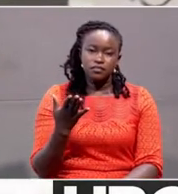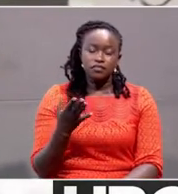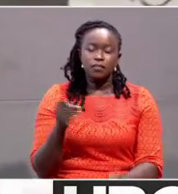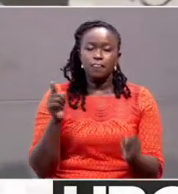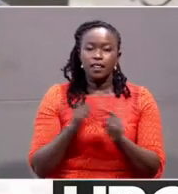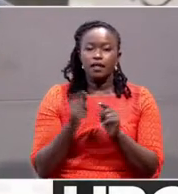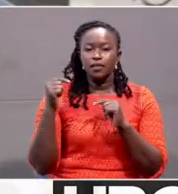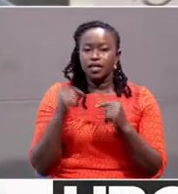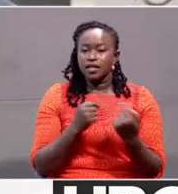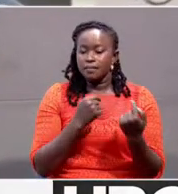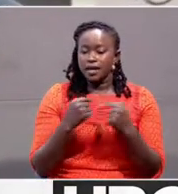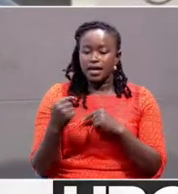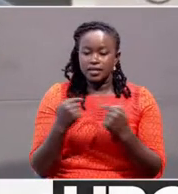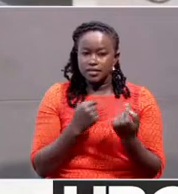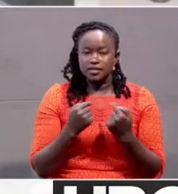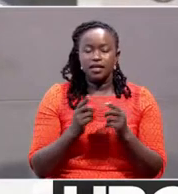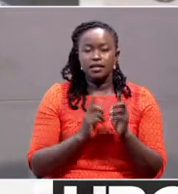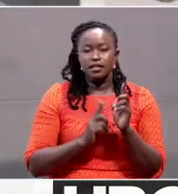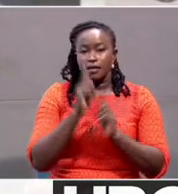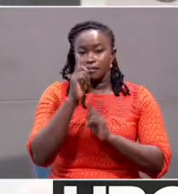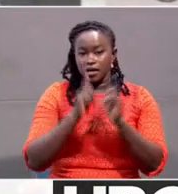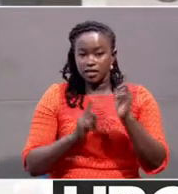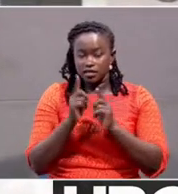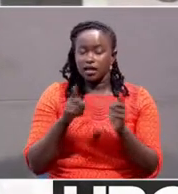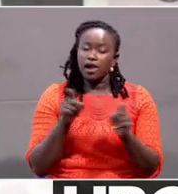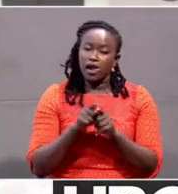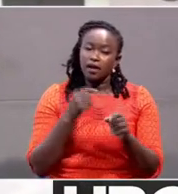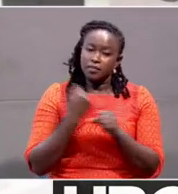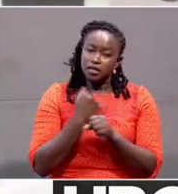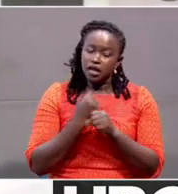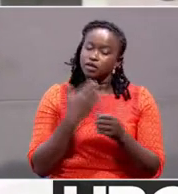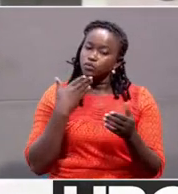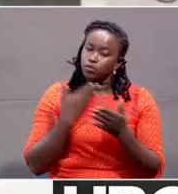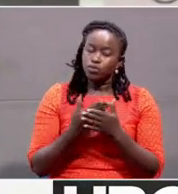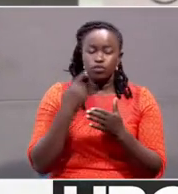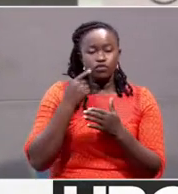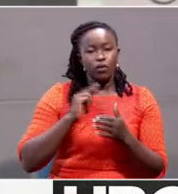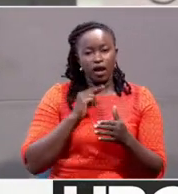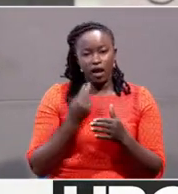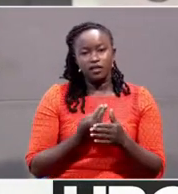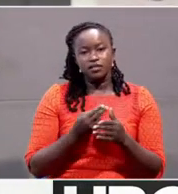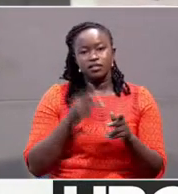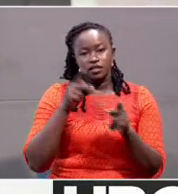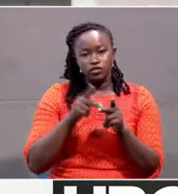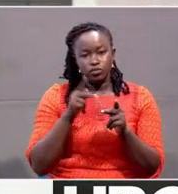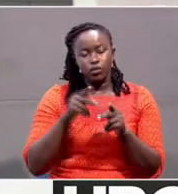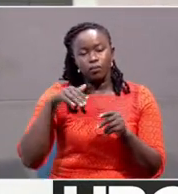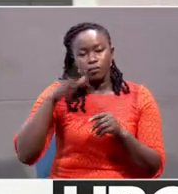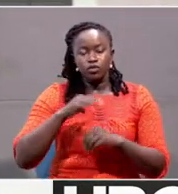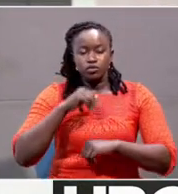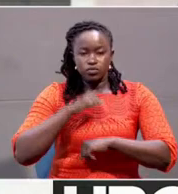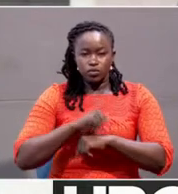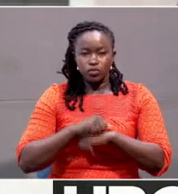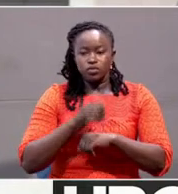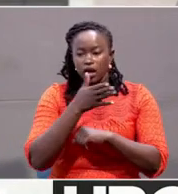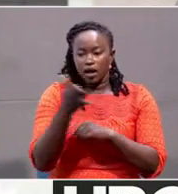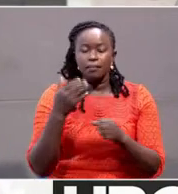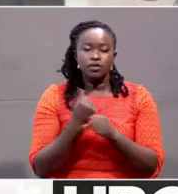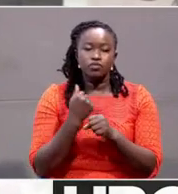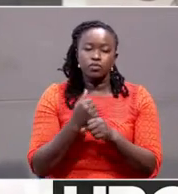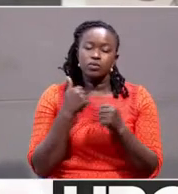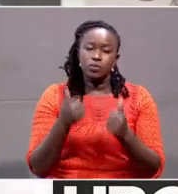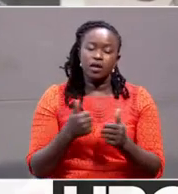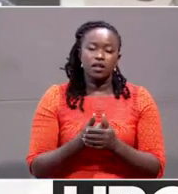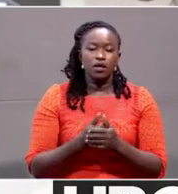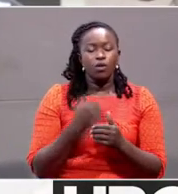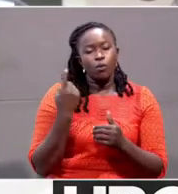debates, and it has done good to us in Kisoro. Most of the schools are doing well. It's only